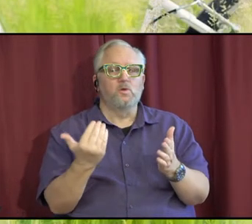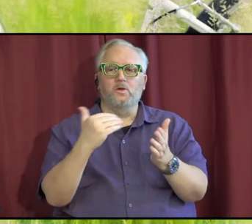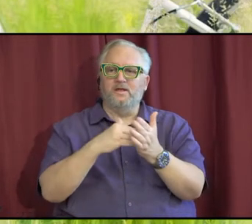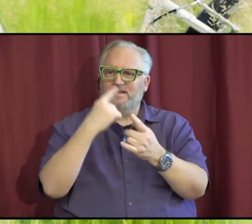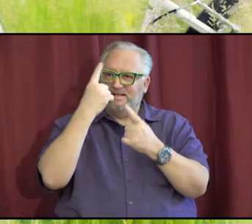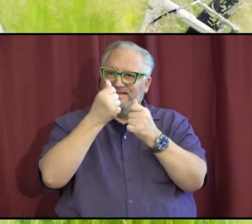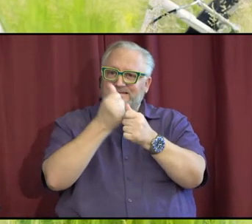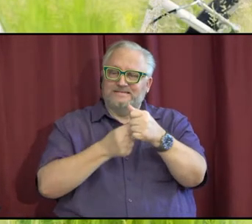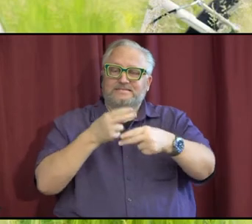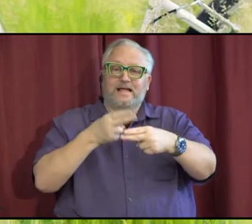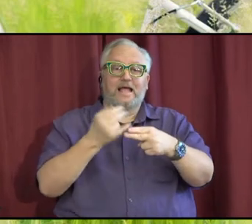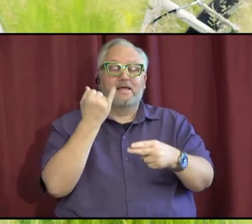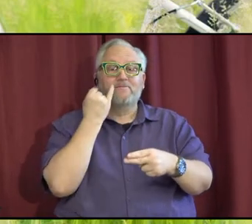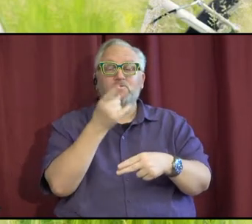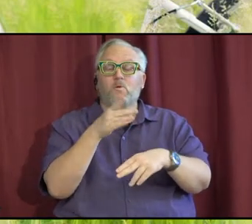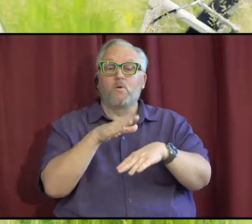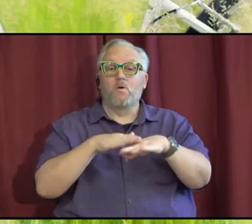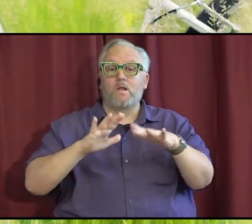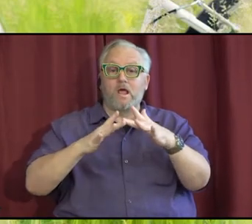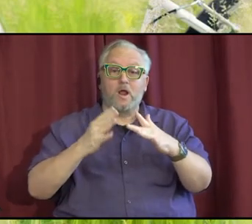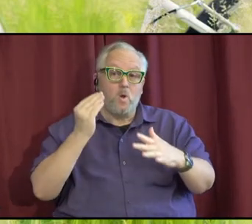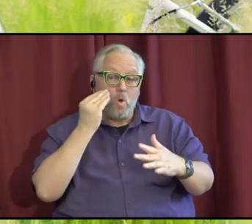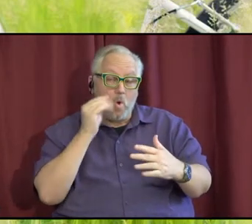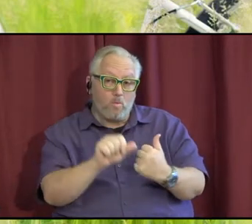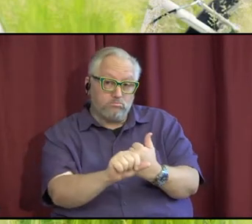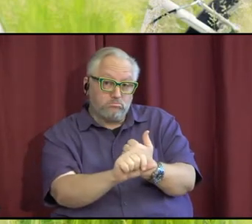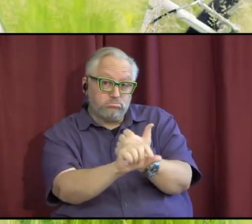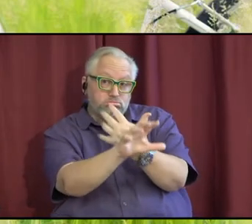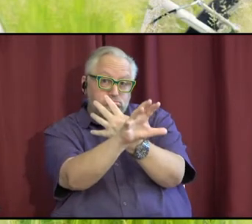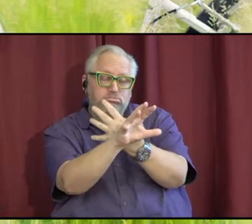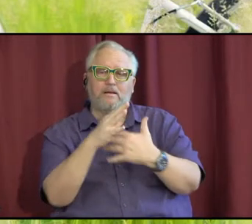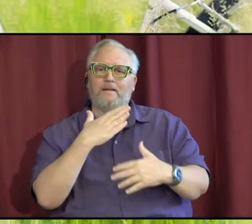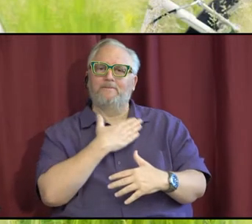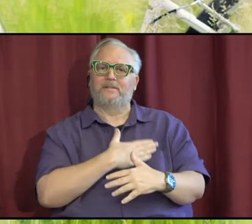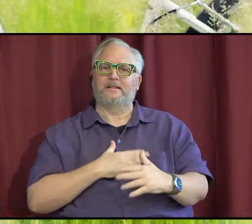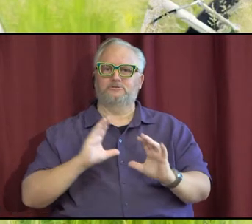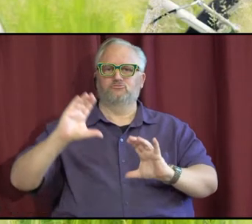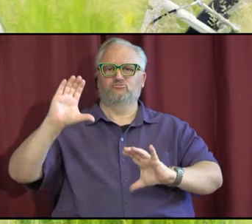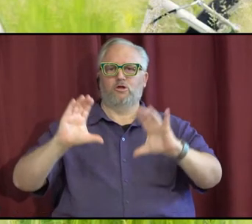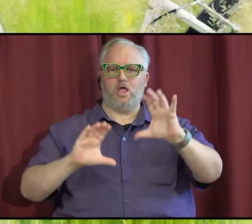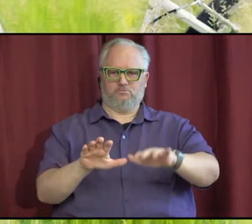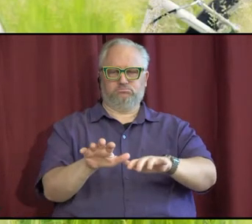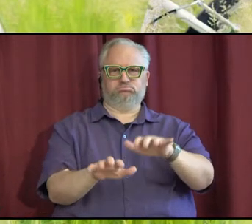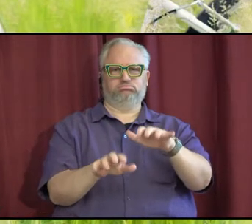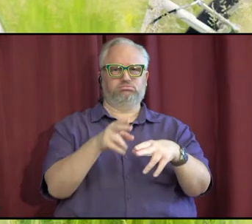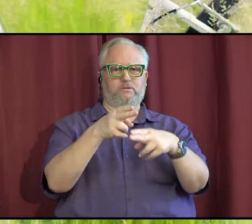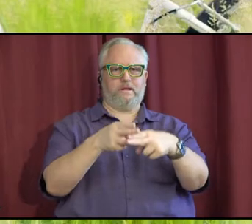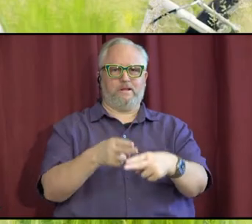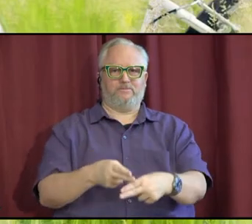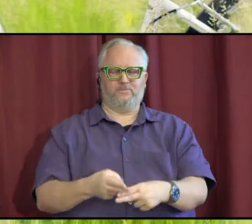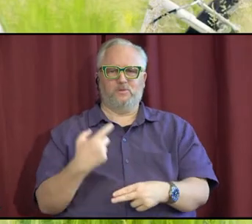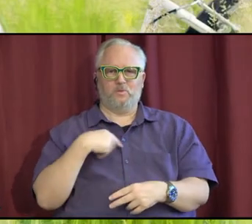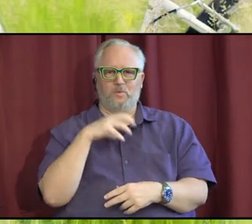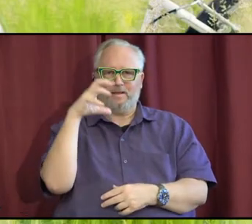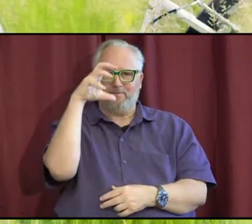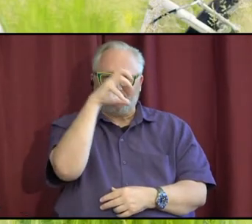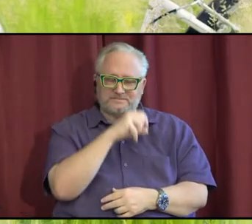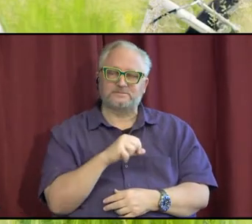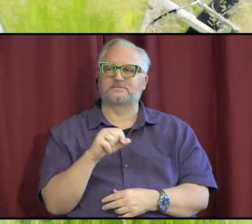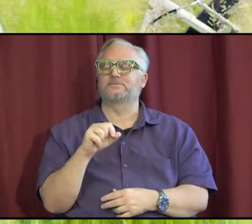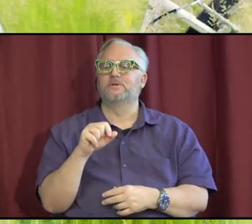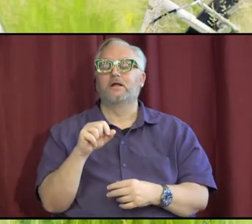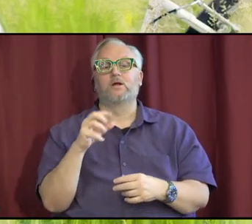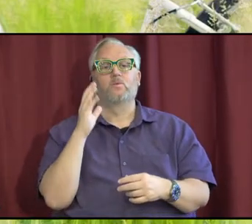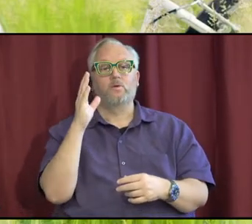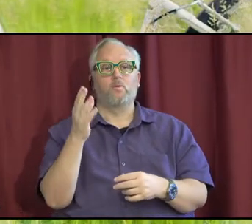And if you're online and at home, please write them in the chat. And we will hold those